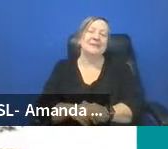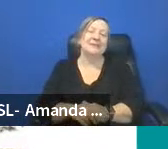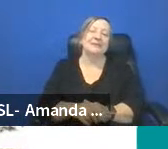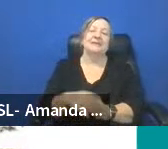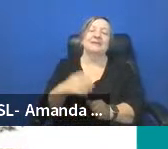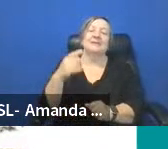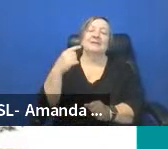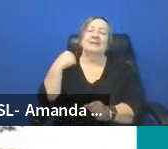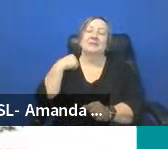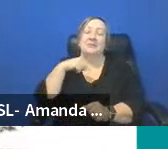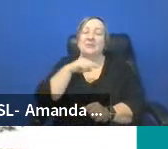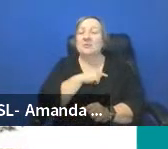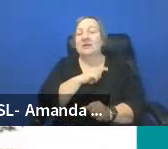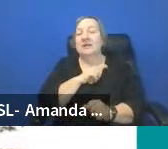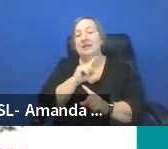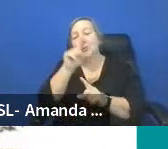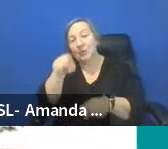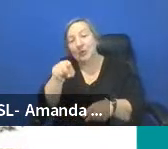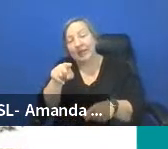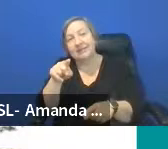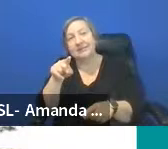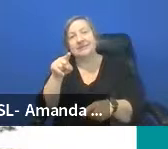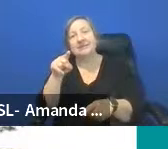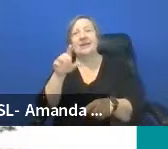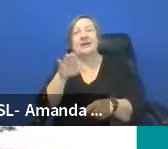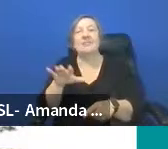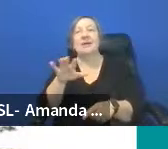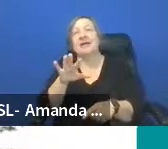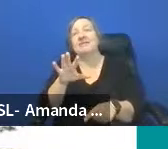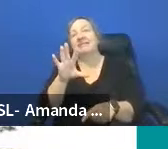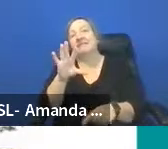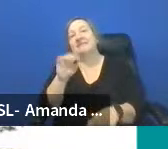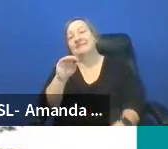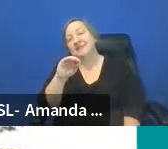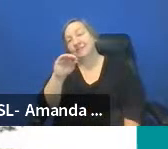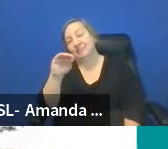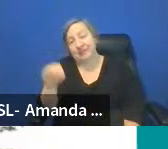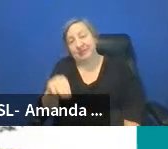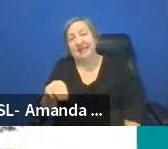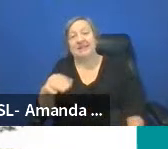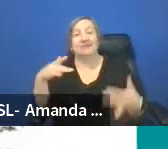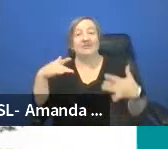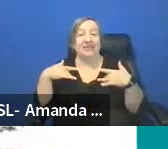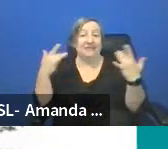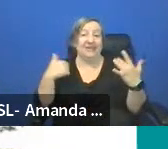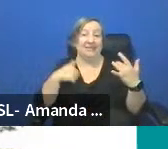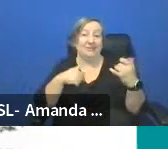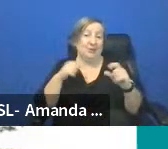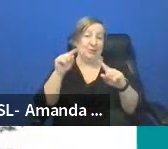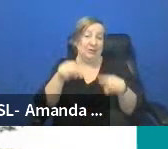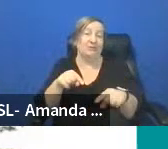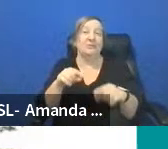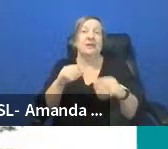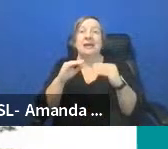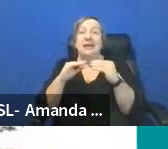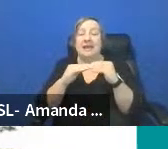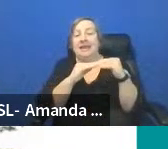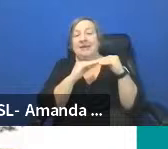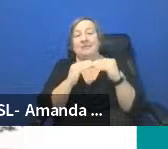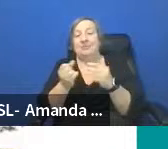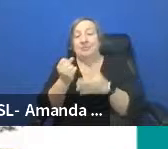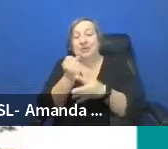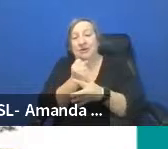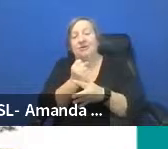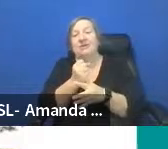We went to about 50% of the events we went to were equity priority community